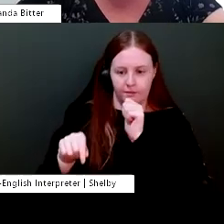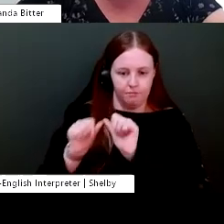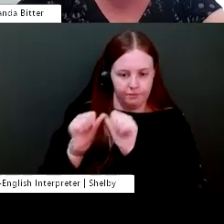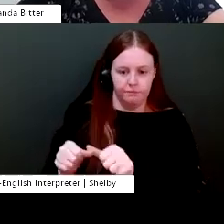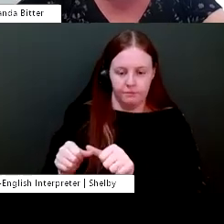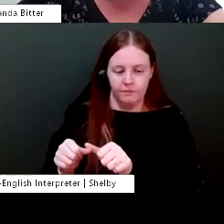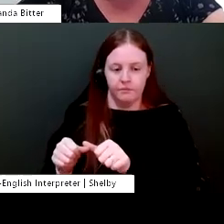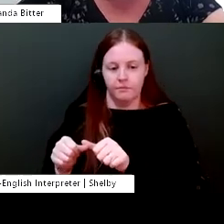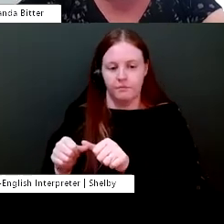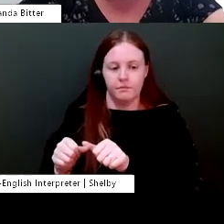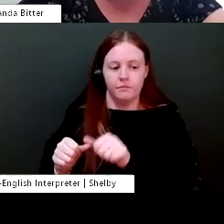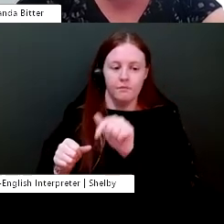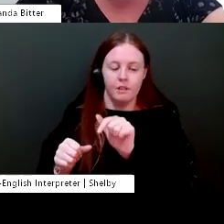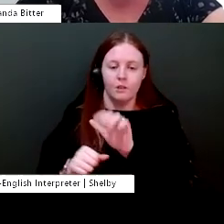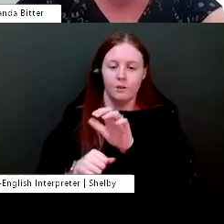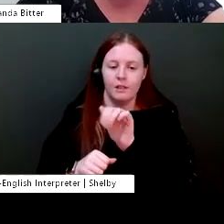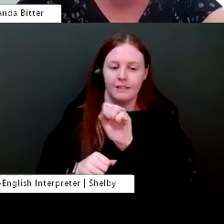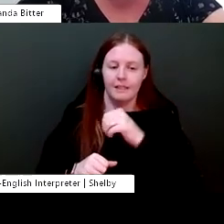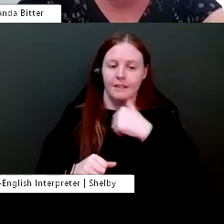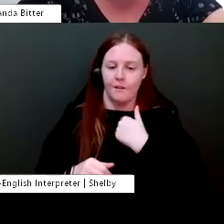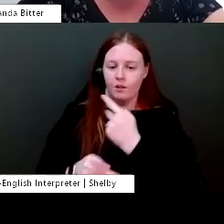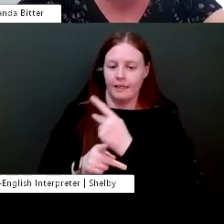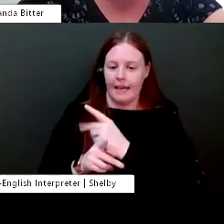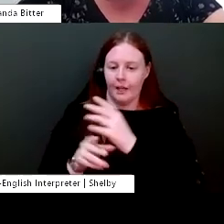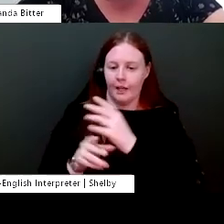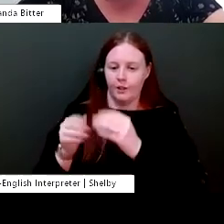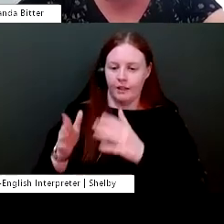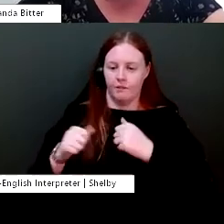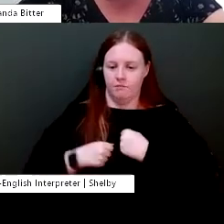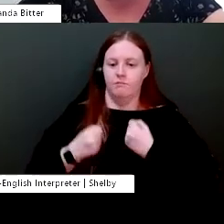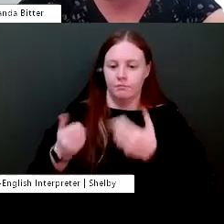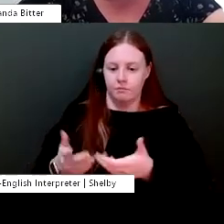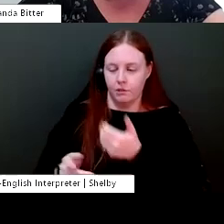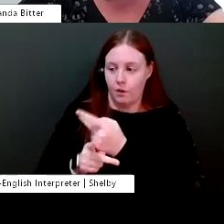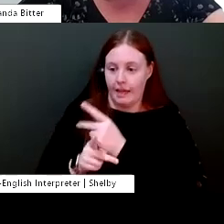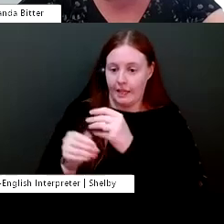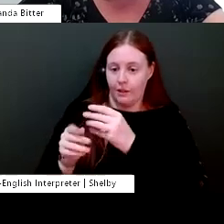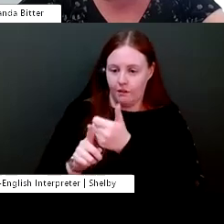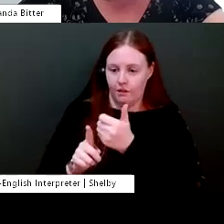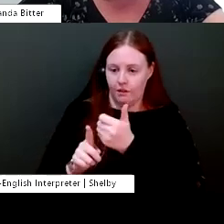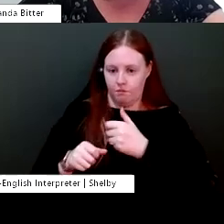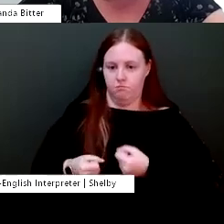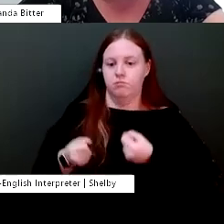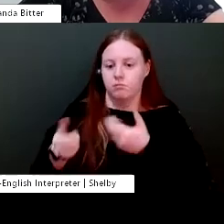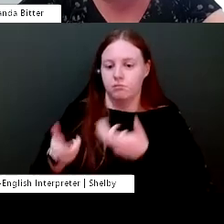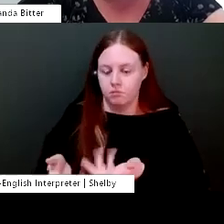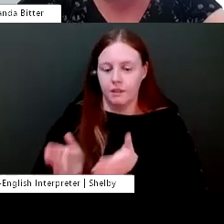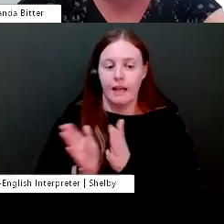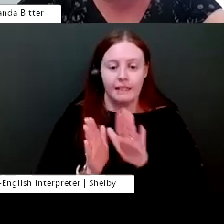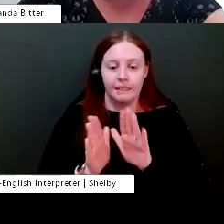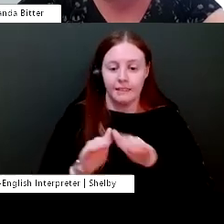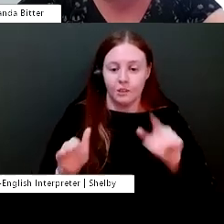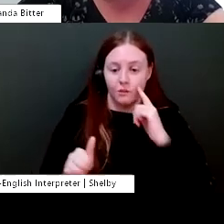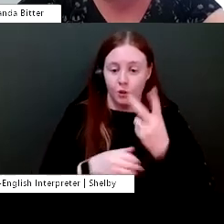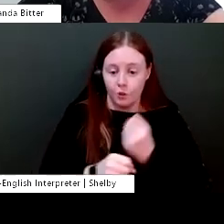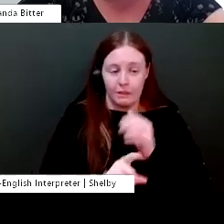This is a case of caregiver burnout. So the husband was suffering from caregiver burnout. He'd asked his children for 2 years for assistance in taking care